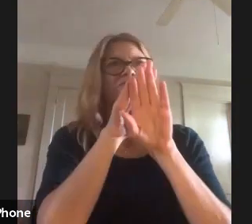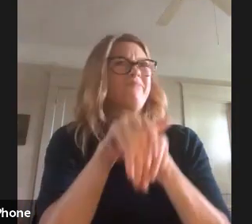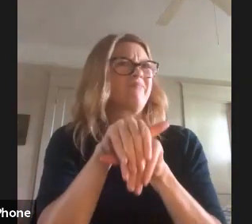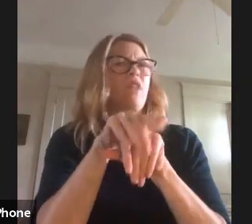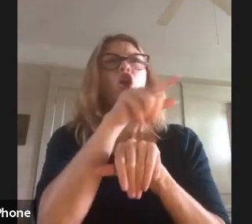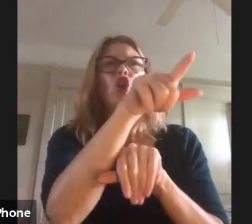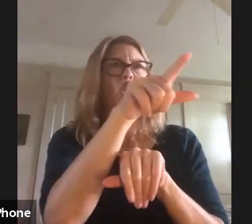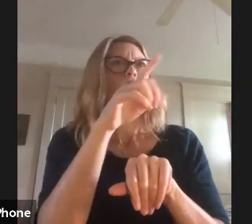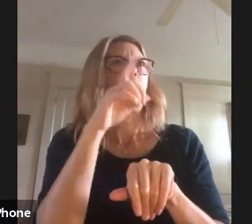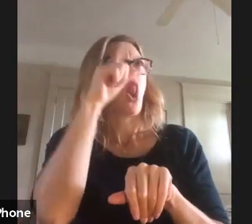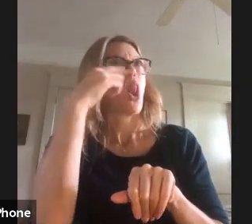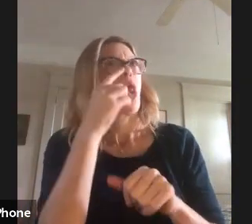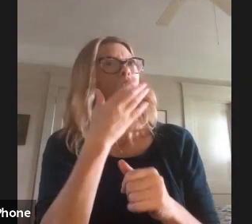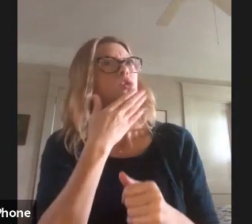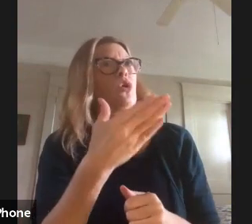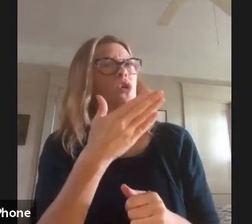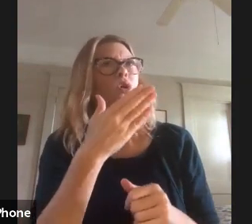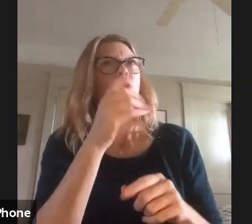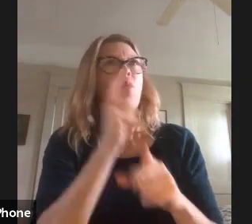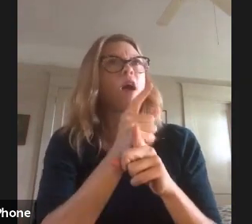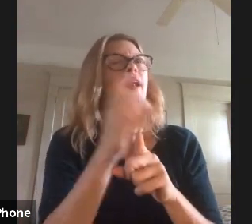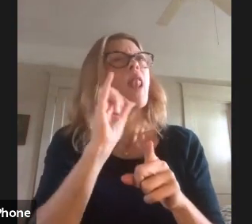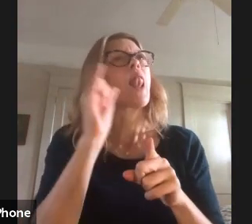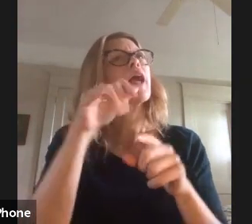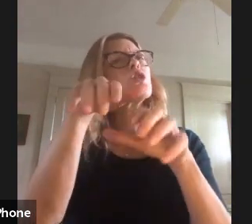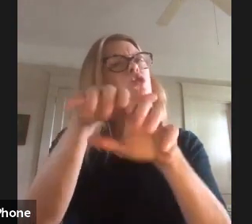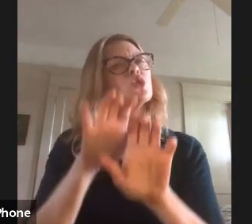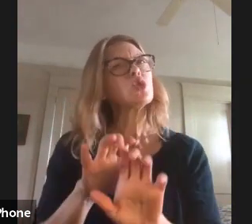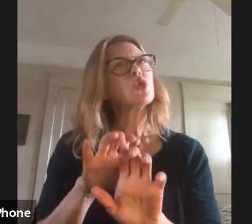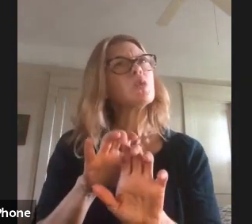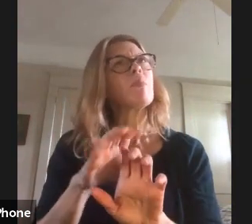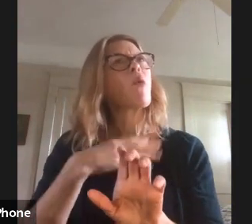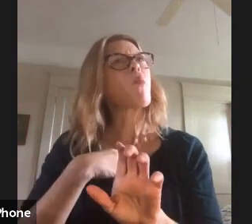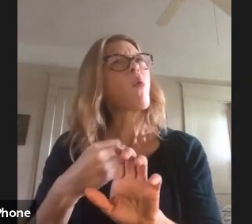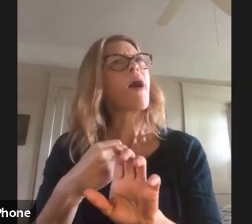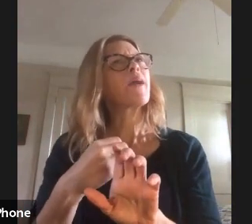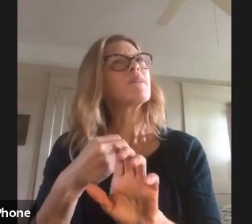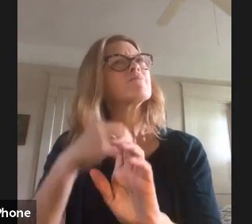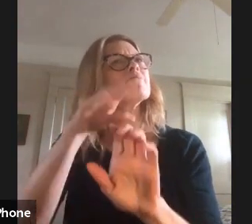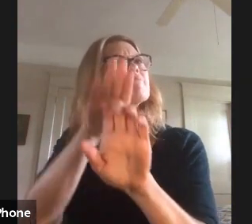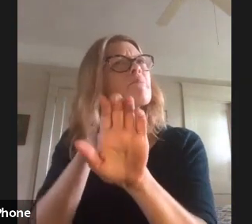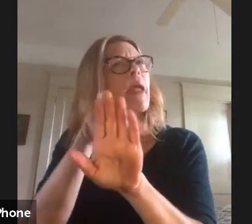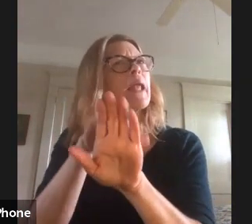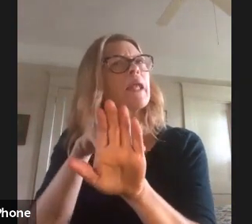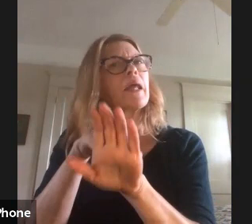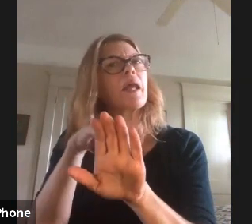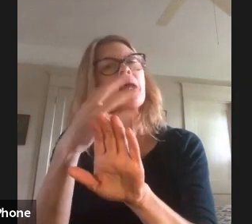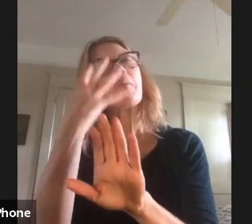beautiful, but inside they are full of the bones of the dead and of all kinds of filth.